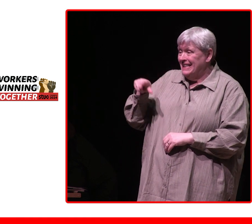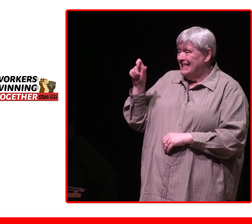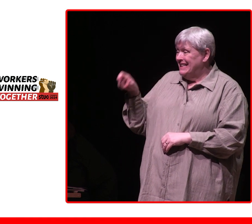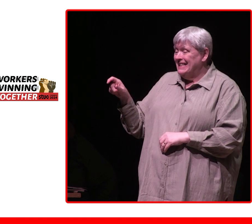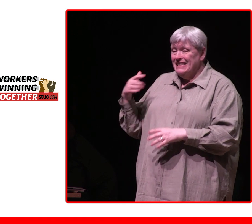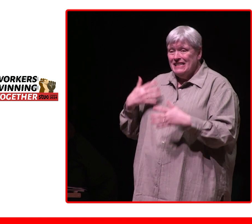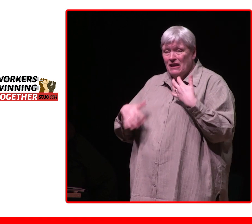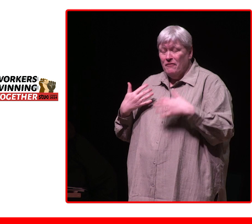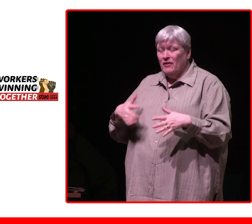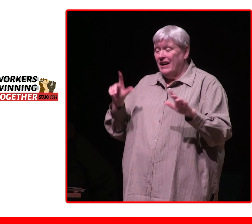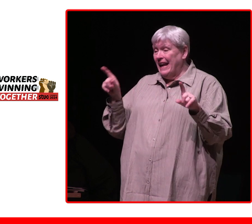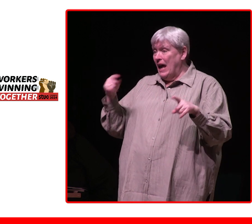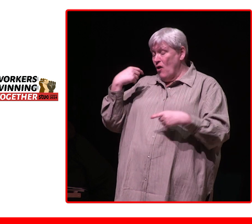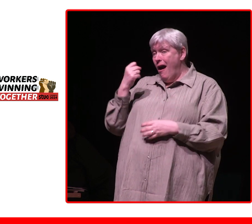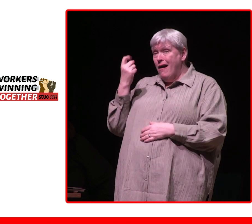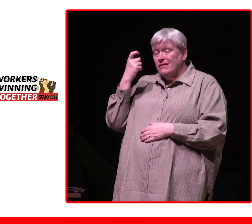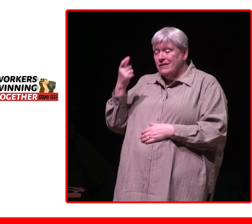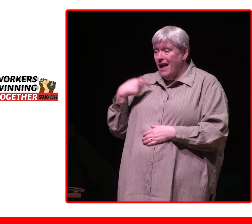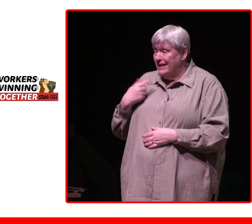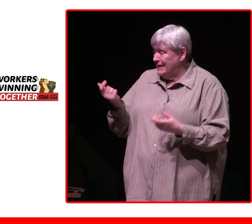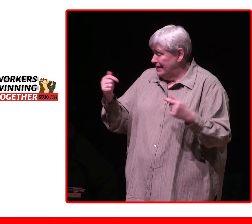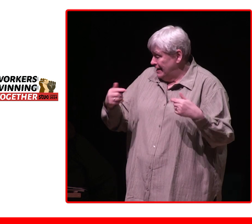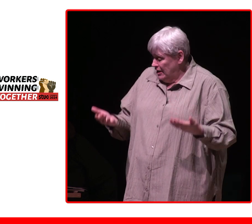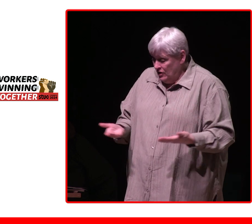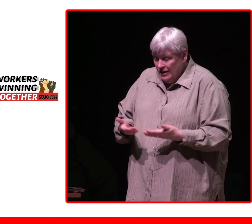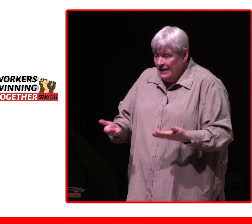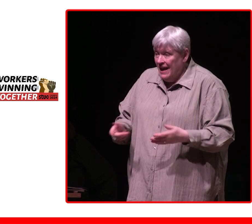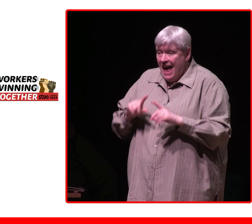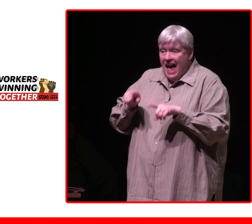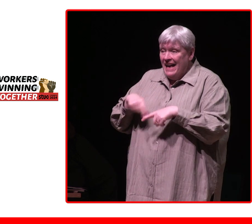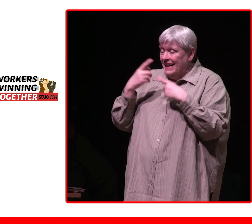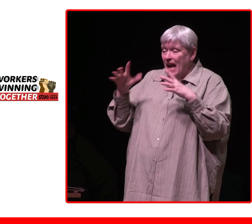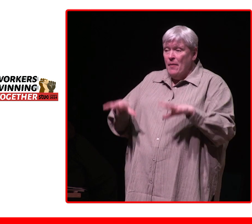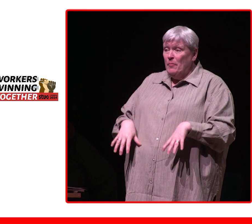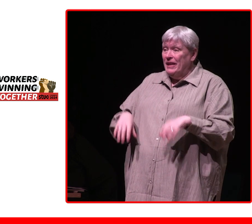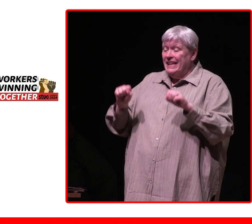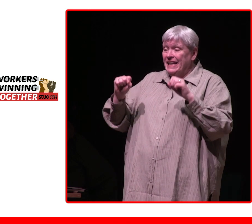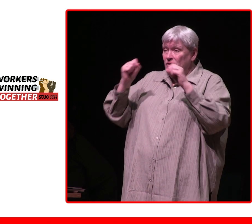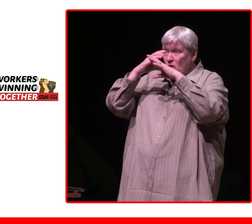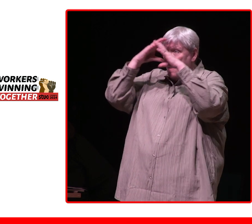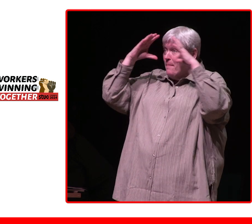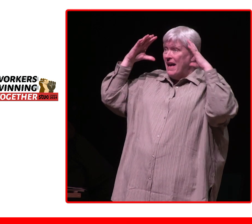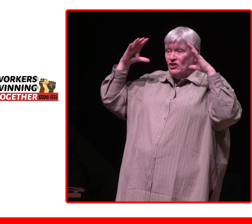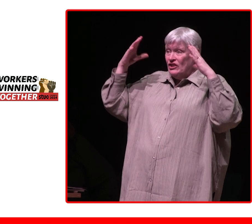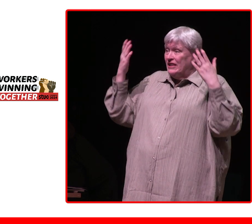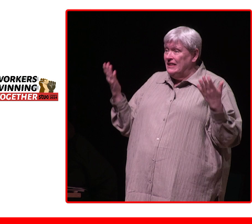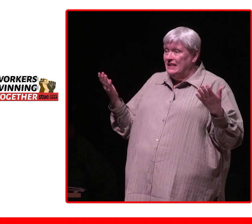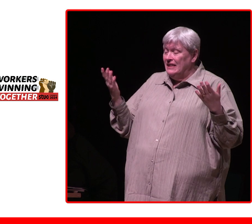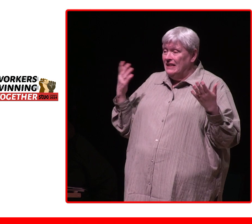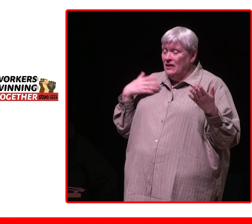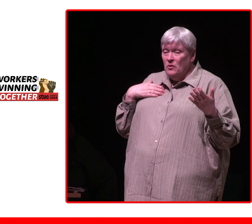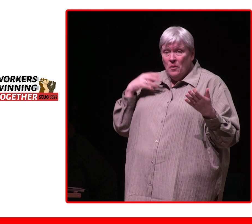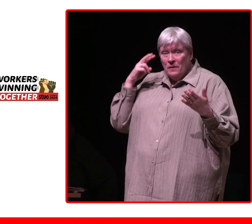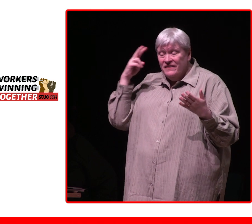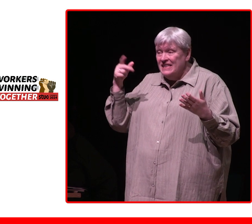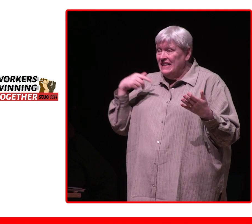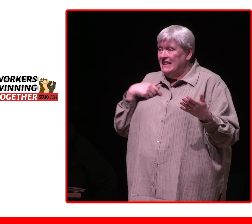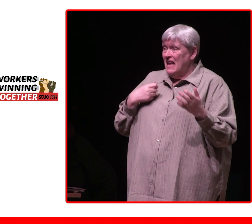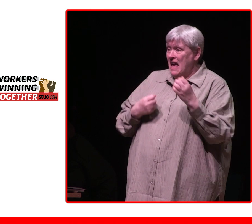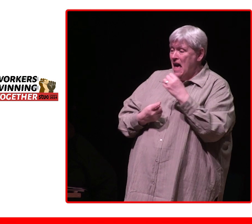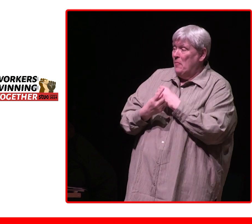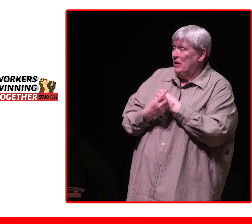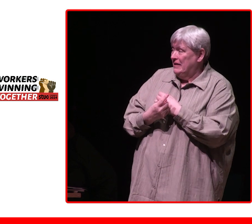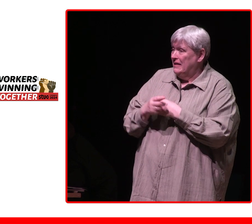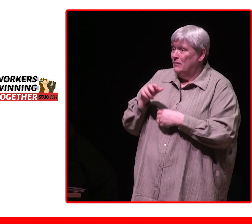to comprehend. Certainly standing here today, I can't even begin to do justice to what we've seen unfold before